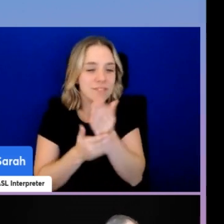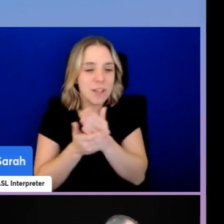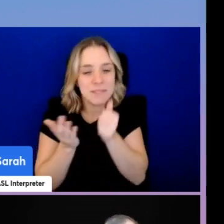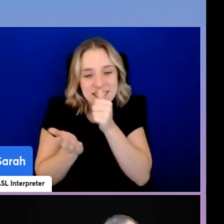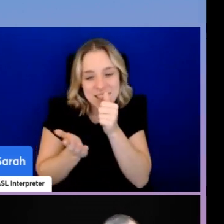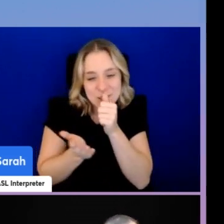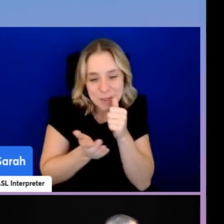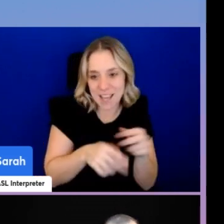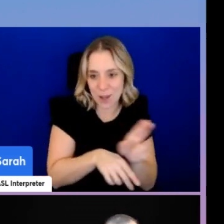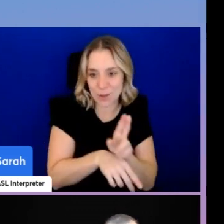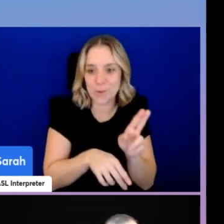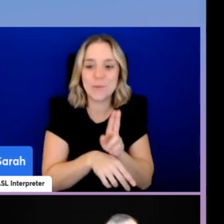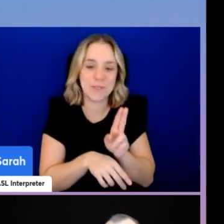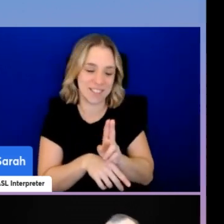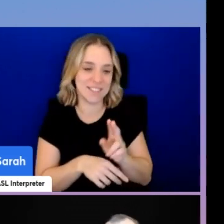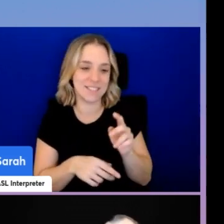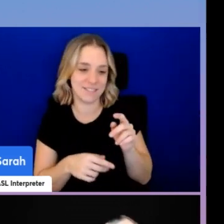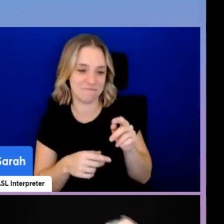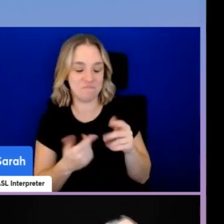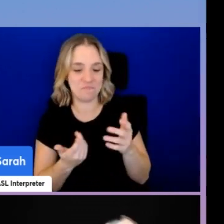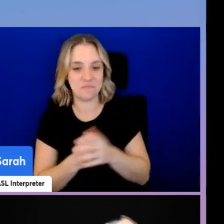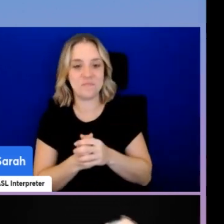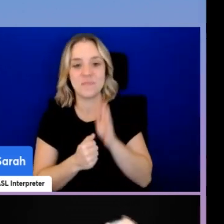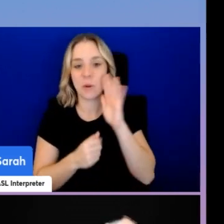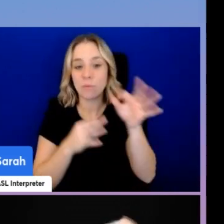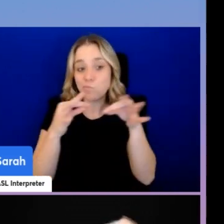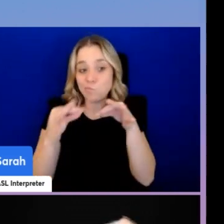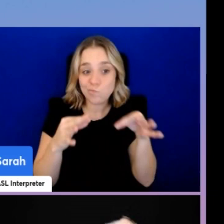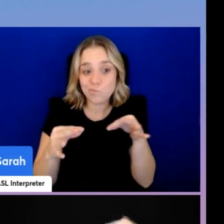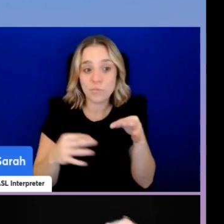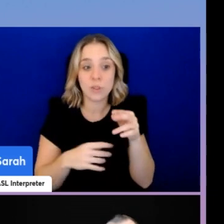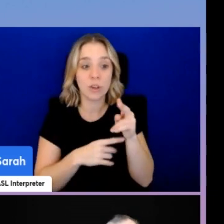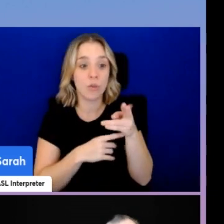help make this. I'll take you through run.sh, and